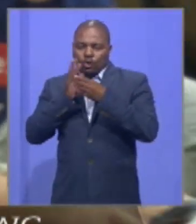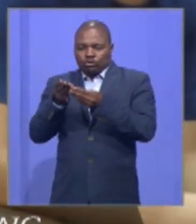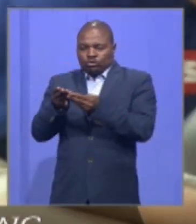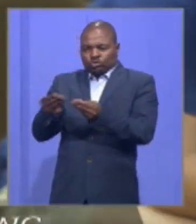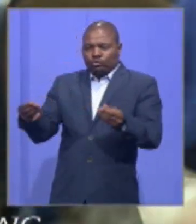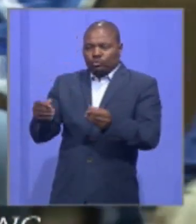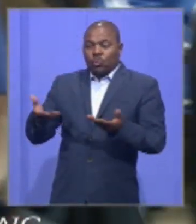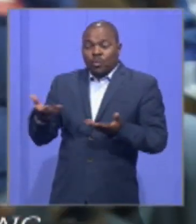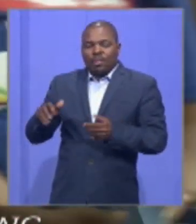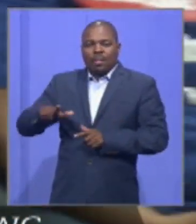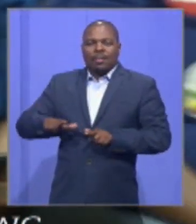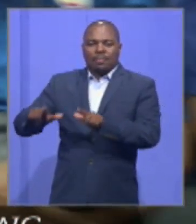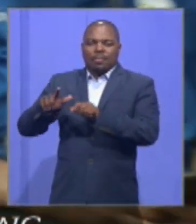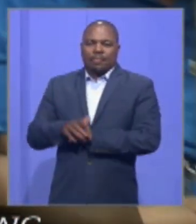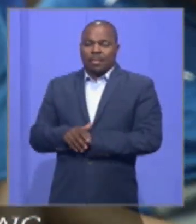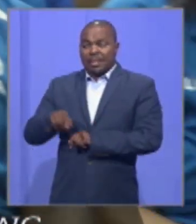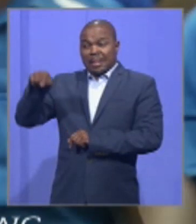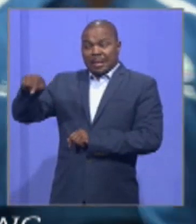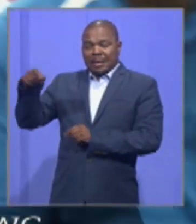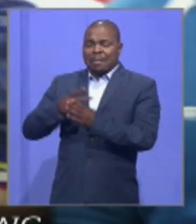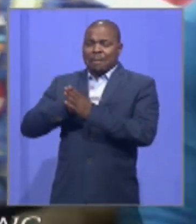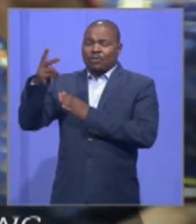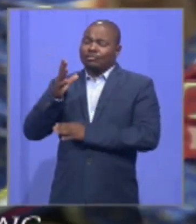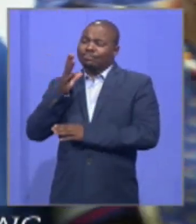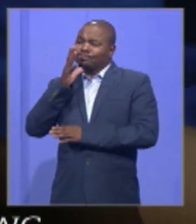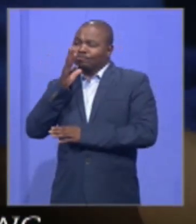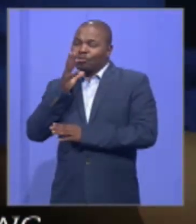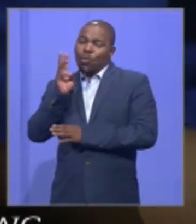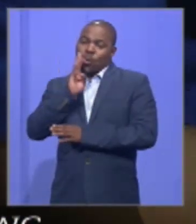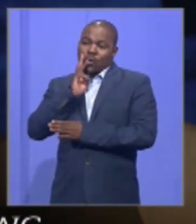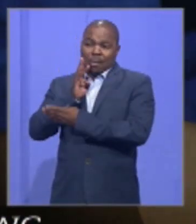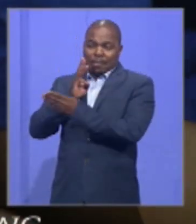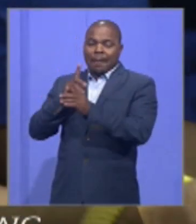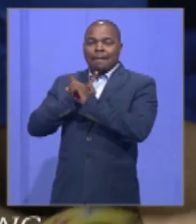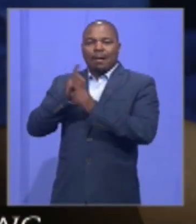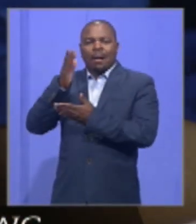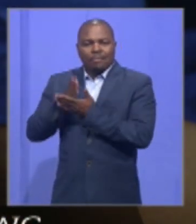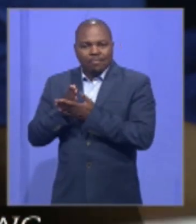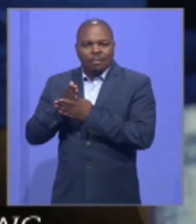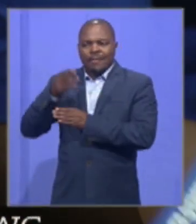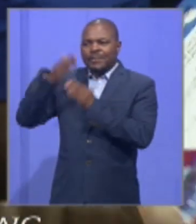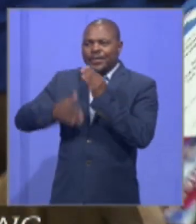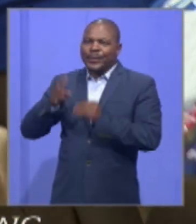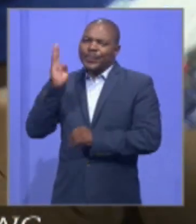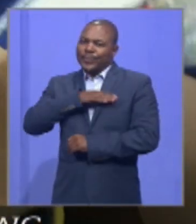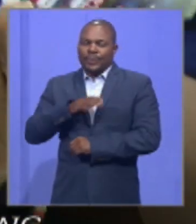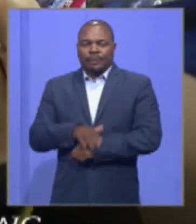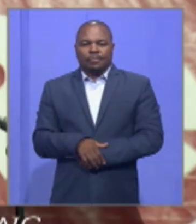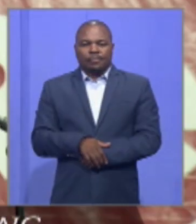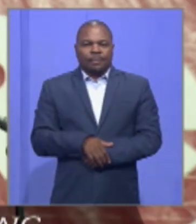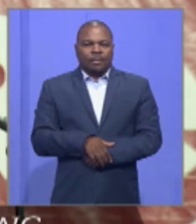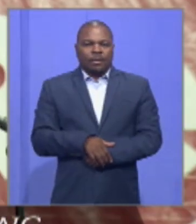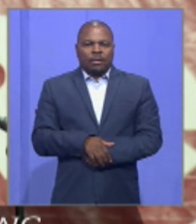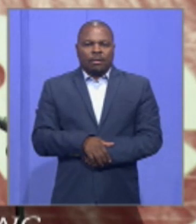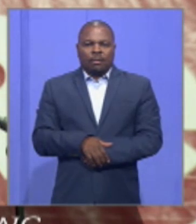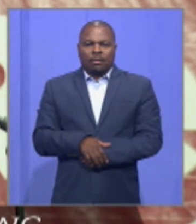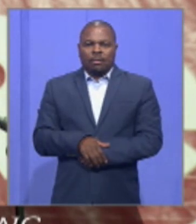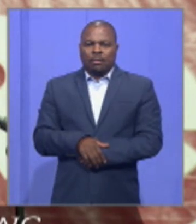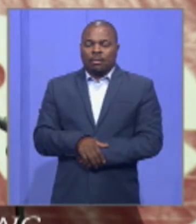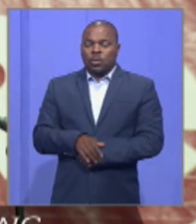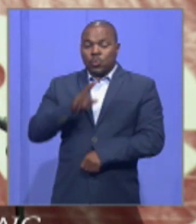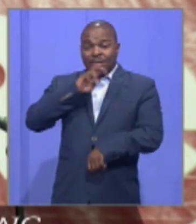Limpopo. Porofense na le diporojeke di le dintsi tsa metsi tse di sa konosediwang. We need to fix and